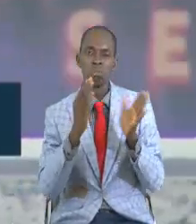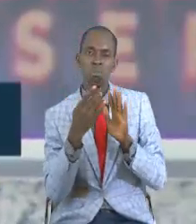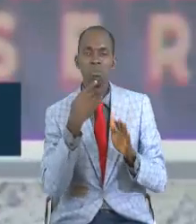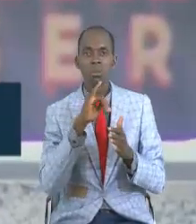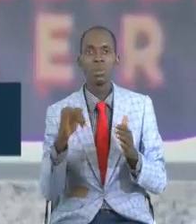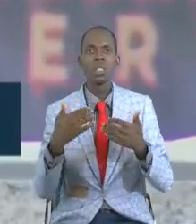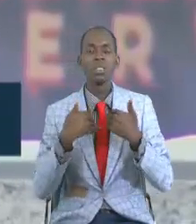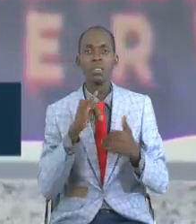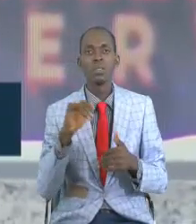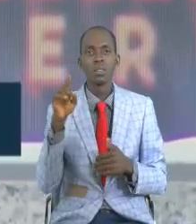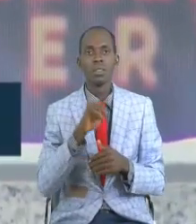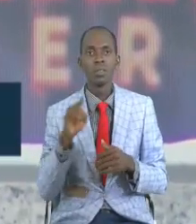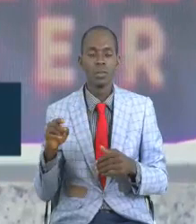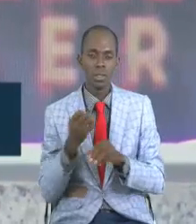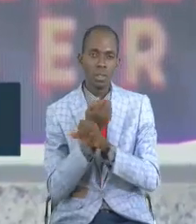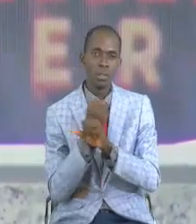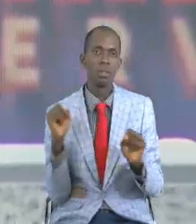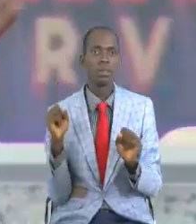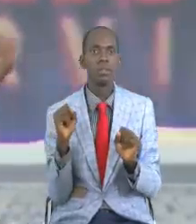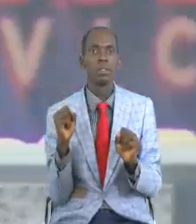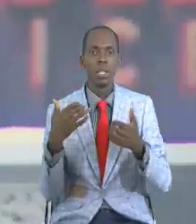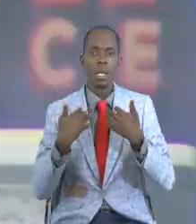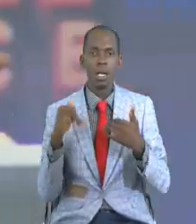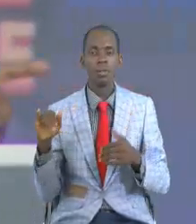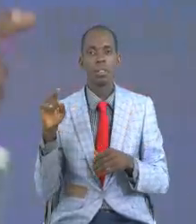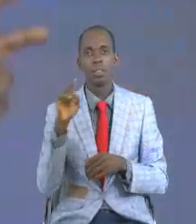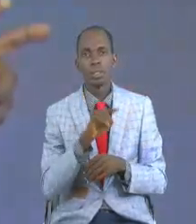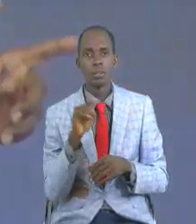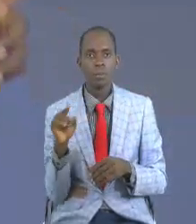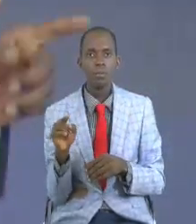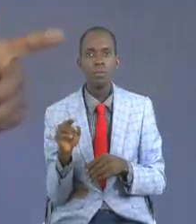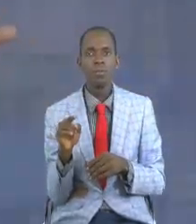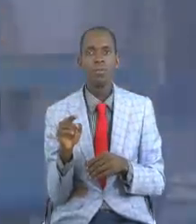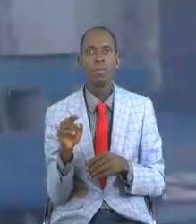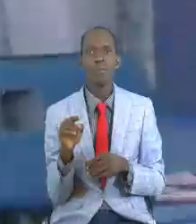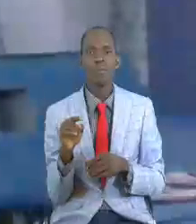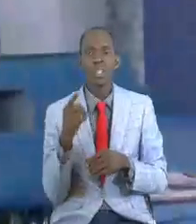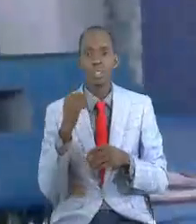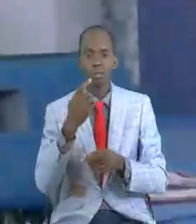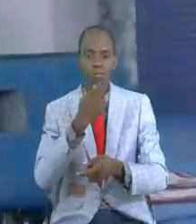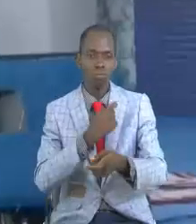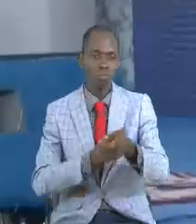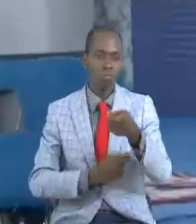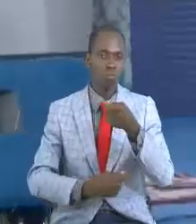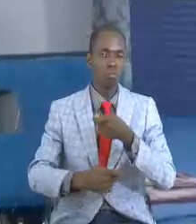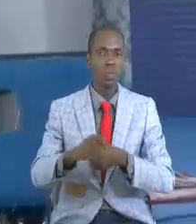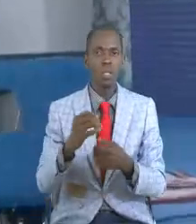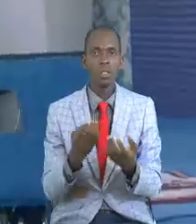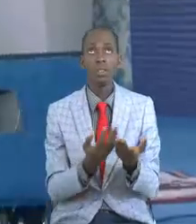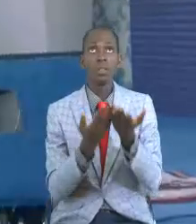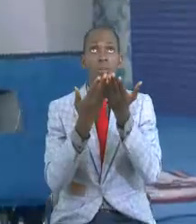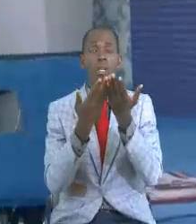therefore salvation, having therefore a substitutionary sacrifice,